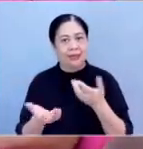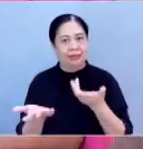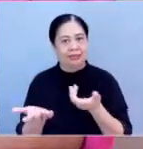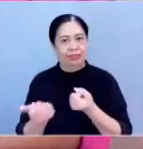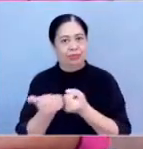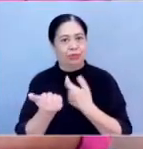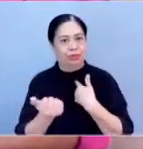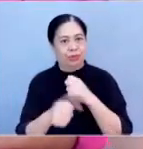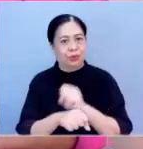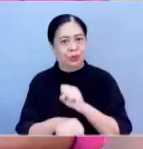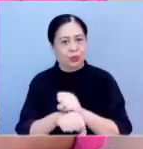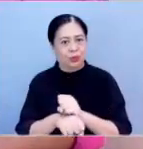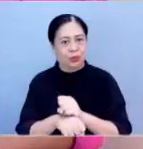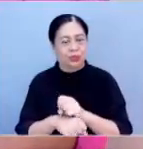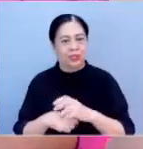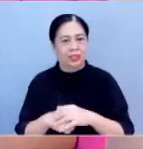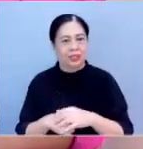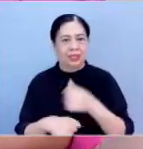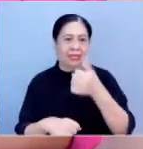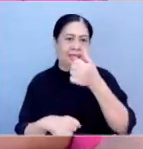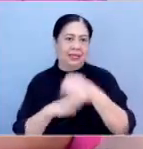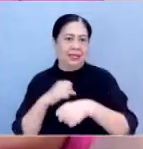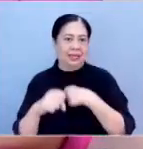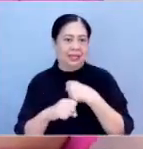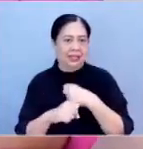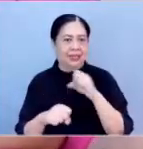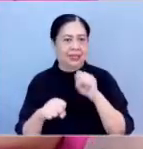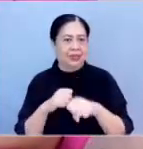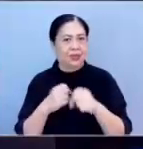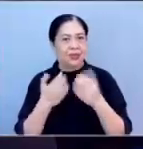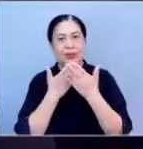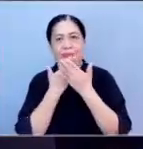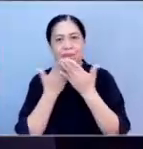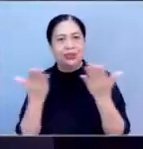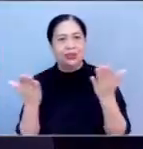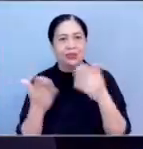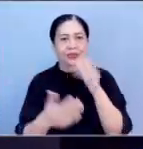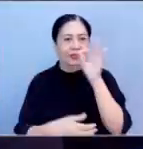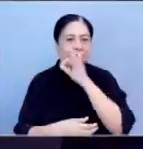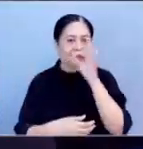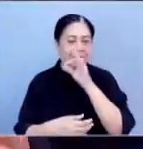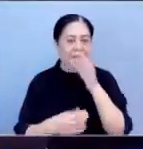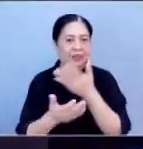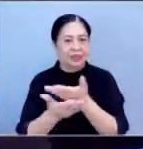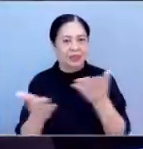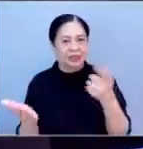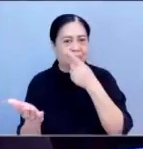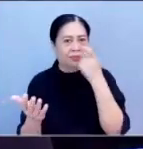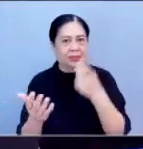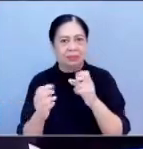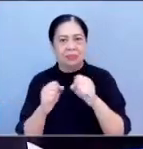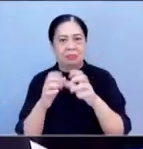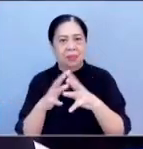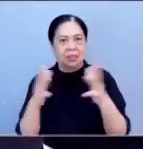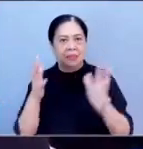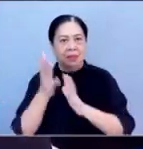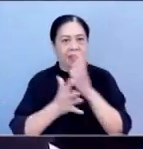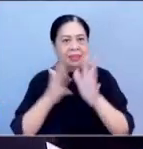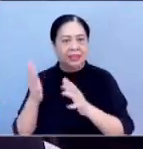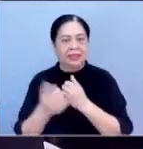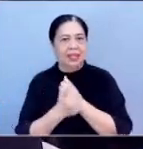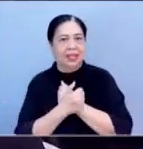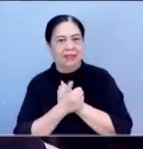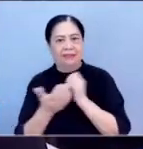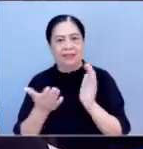table, like literally for a decade. Right. And so I owe everything to Filipinos because they have so many parties. They love